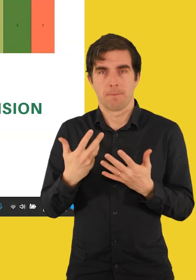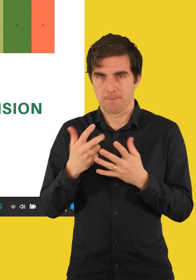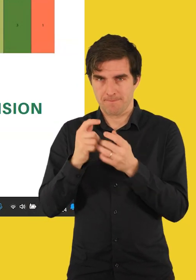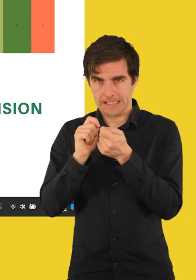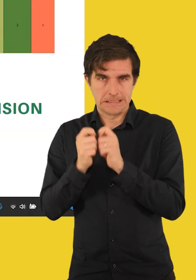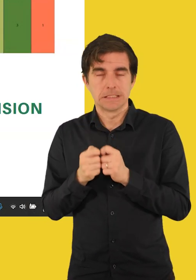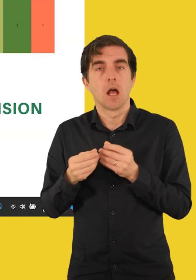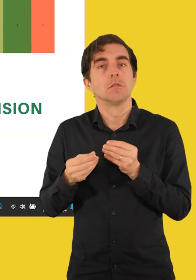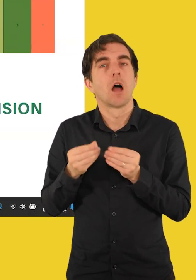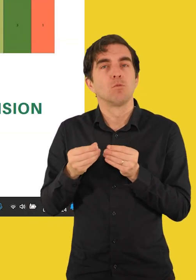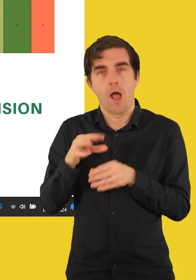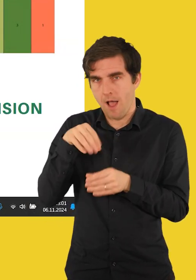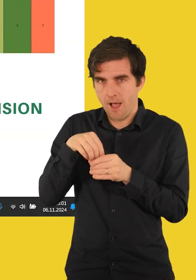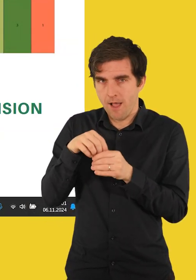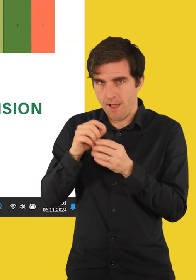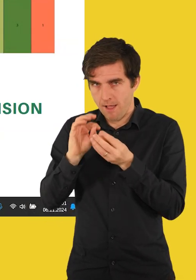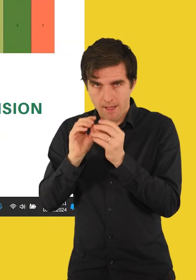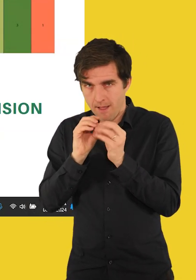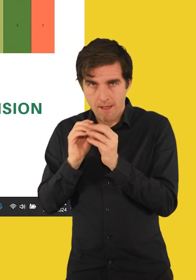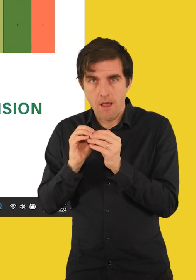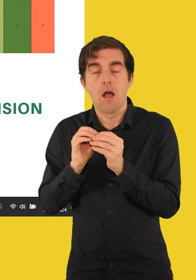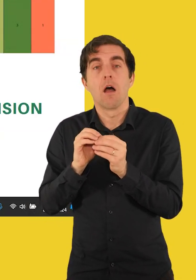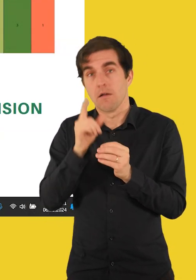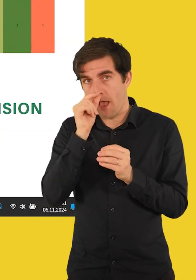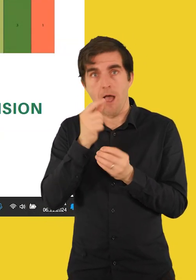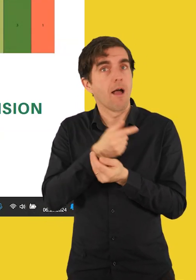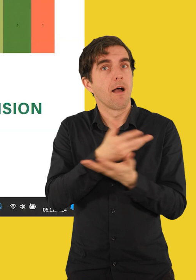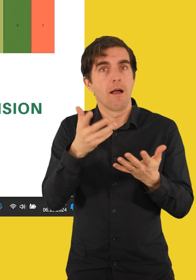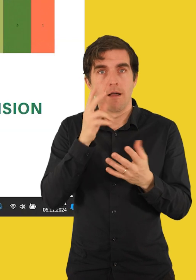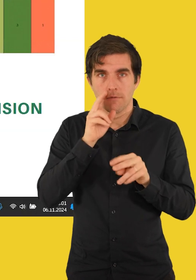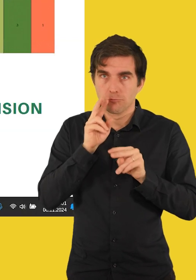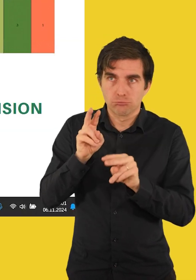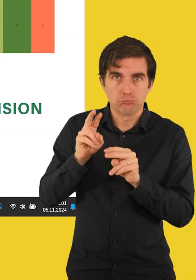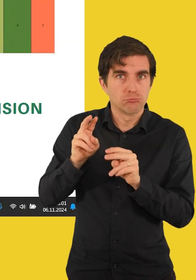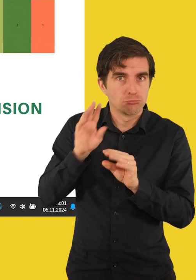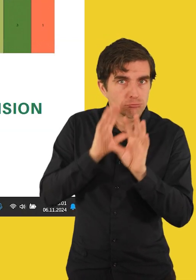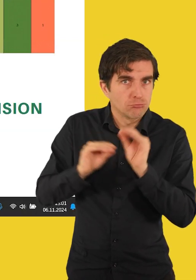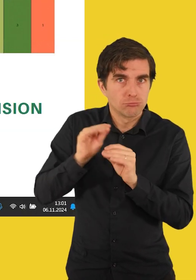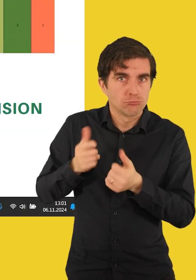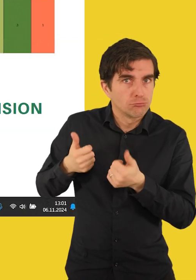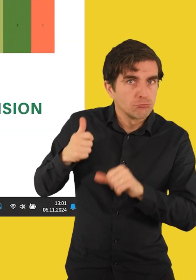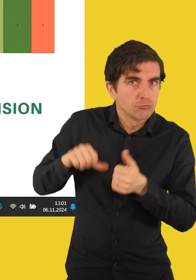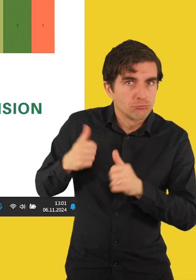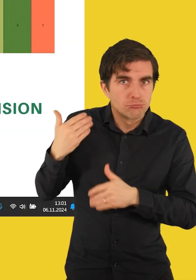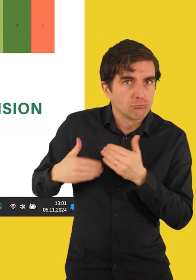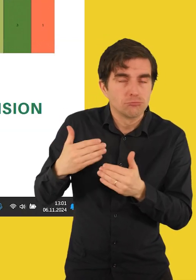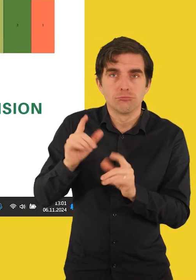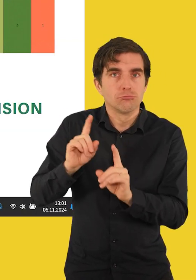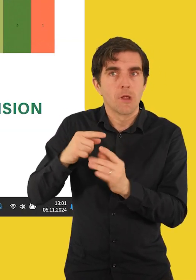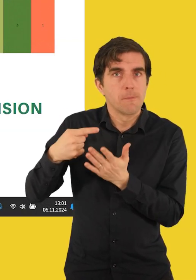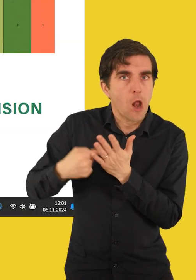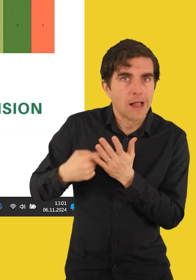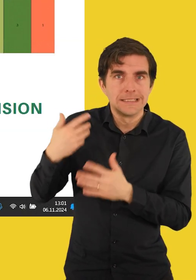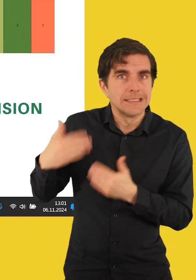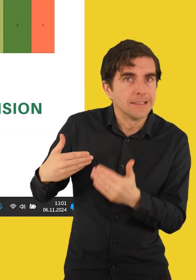we are programming a software tool for it, where which is used to assess measures and